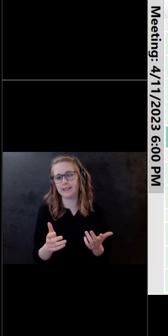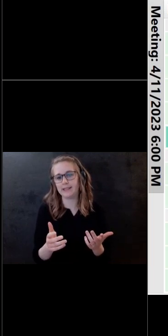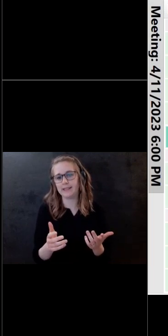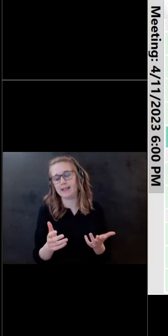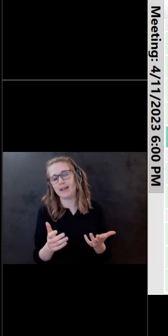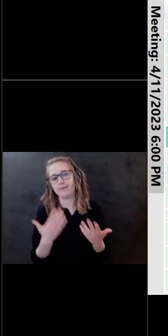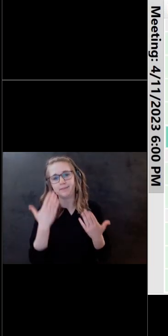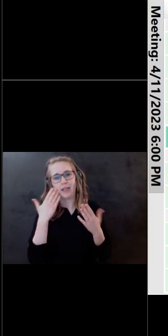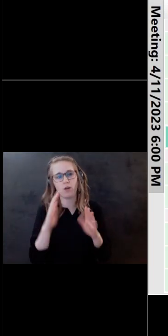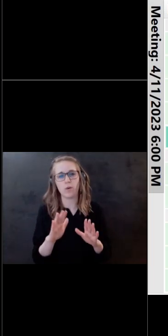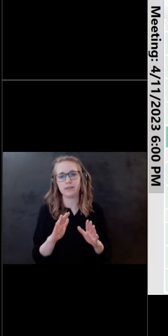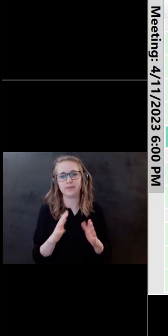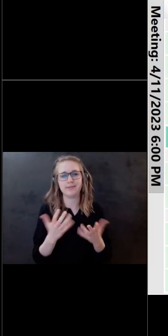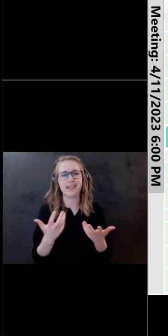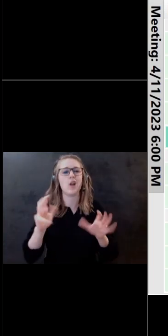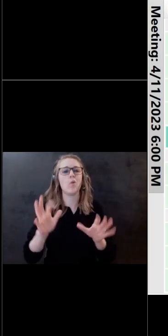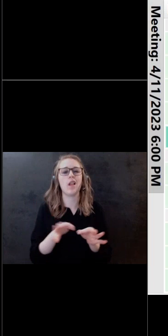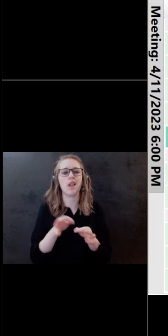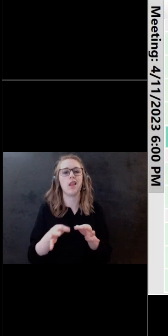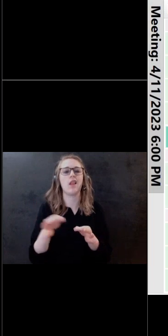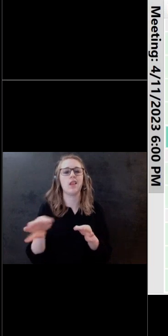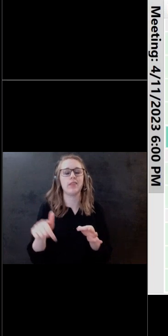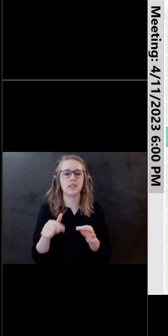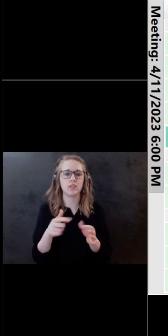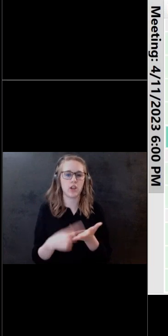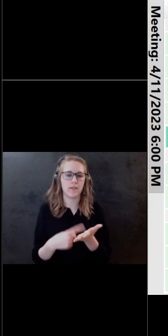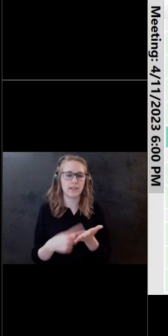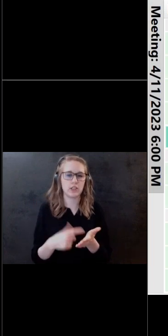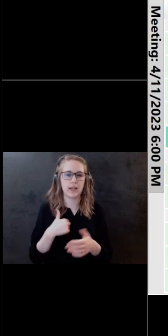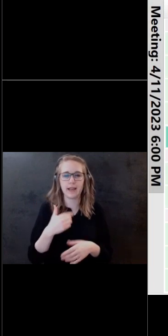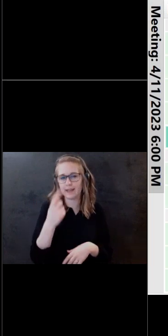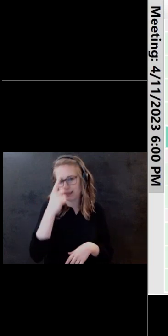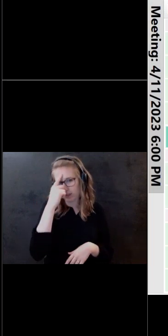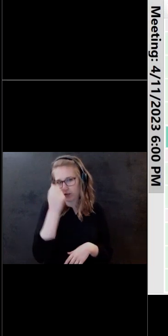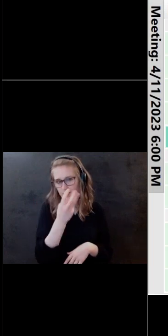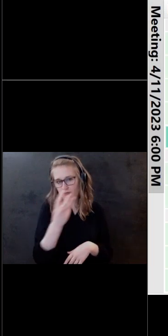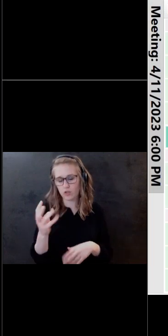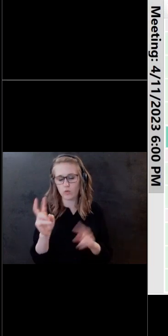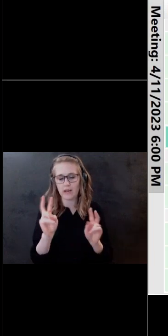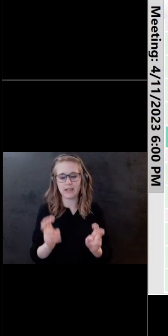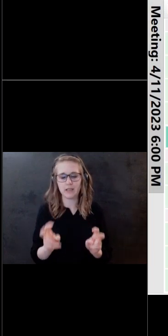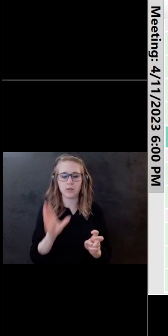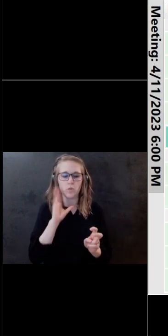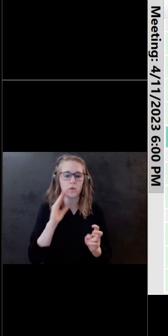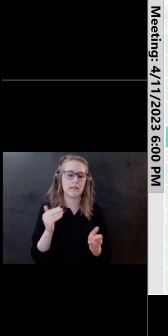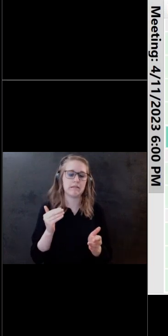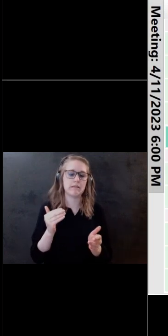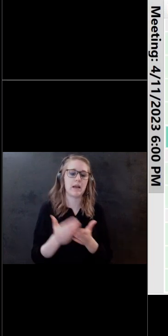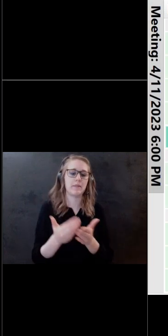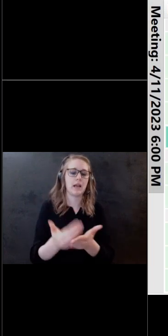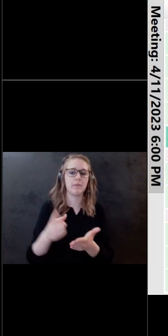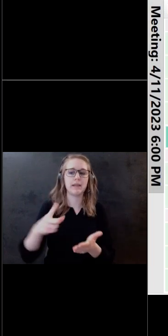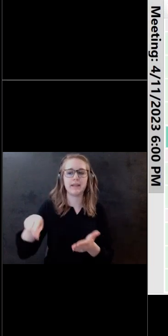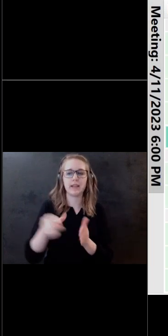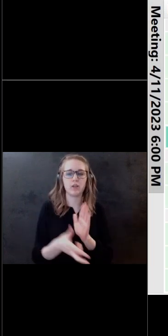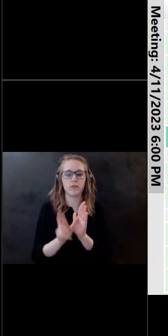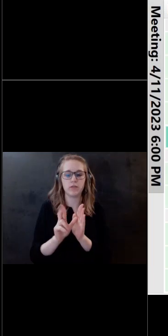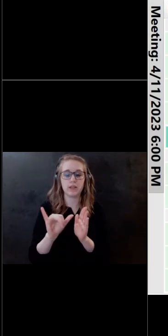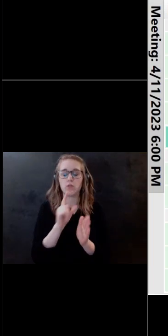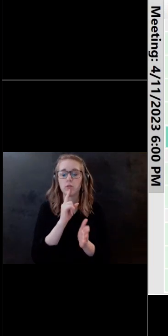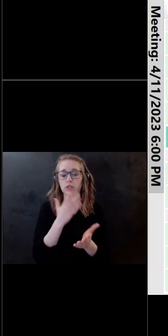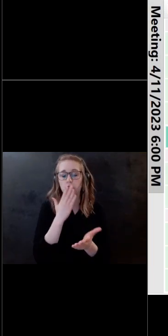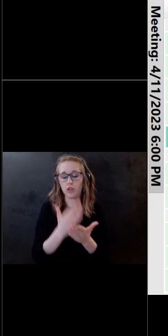I don't want to belabor this conversation. And I think that there's a couple of items that are coming up that they'll be able to review that are productive,